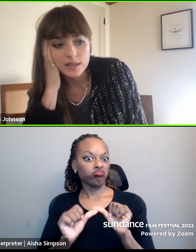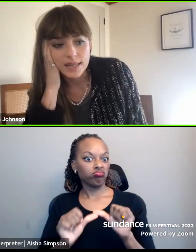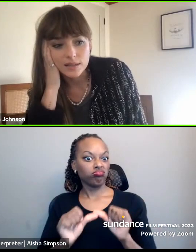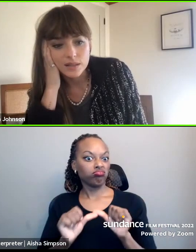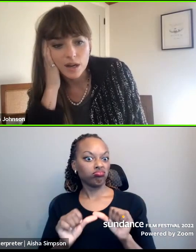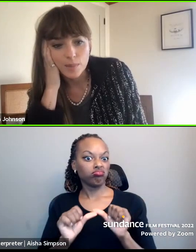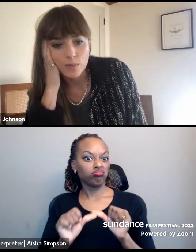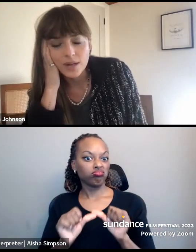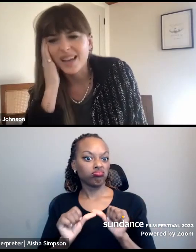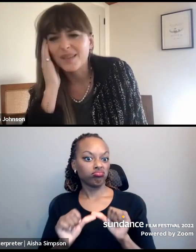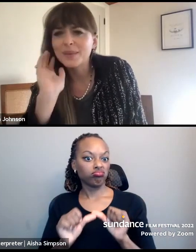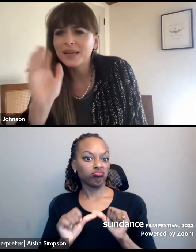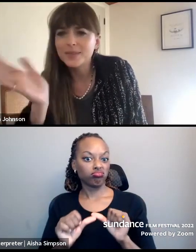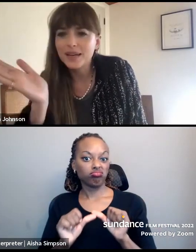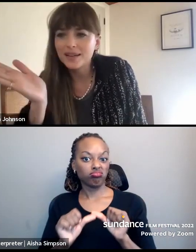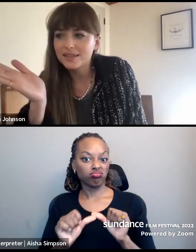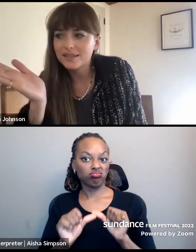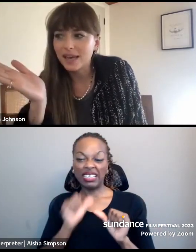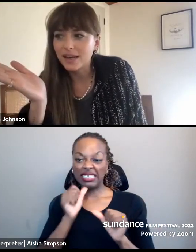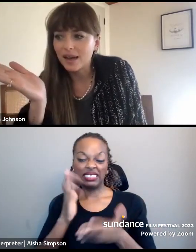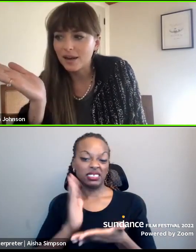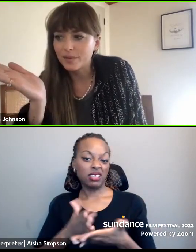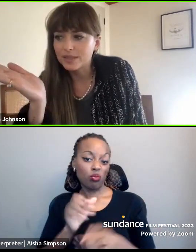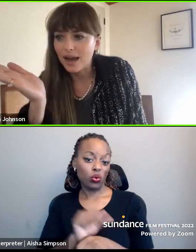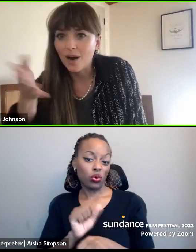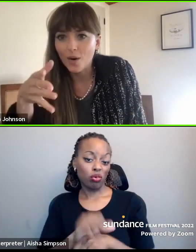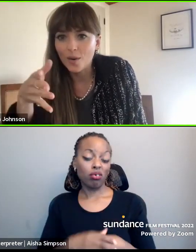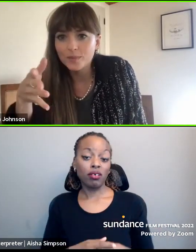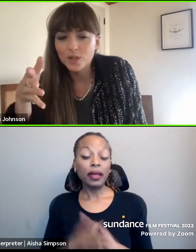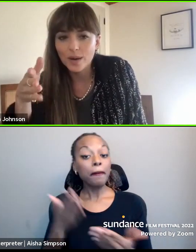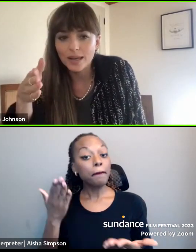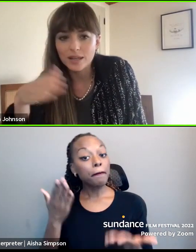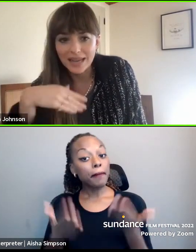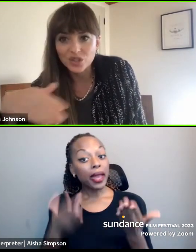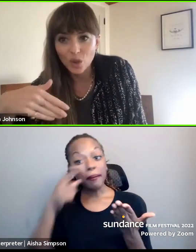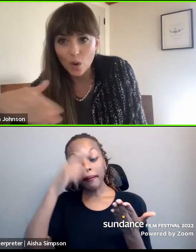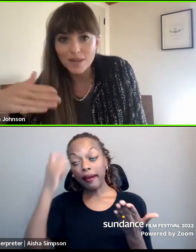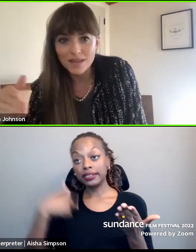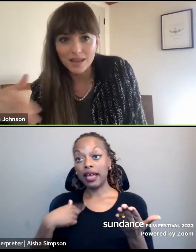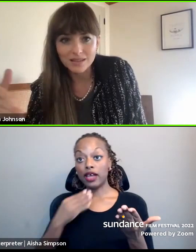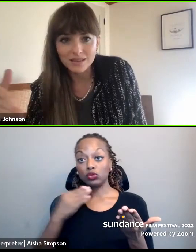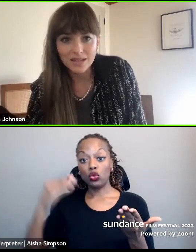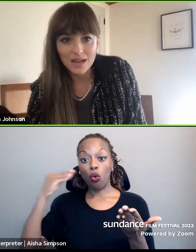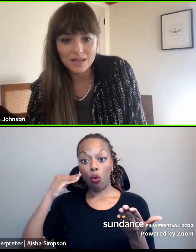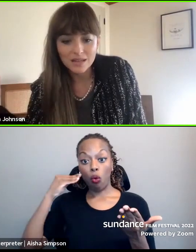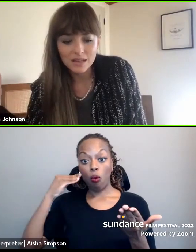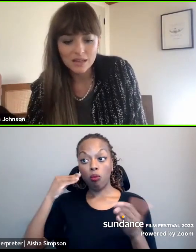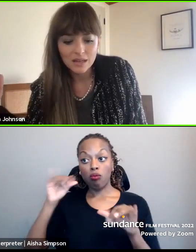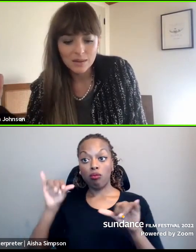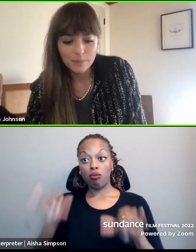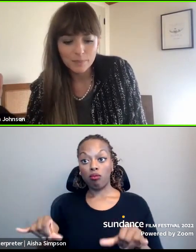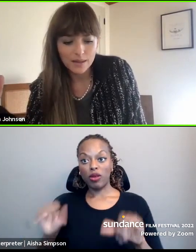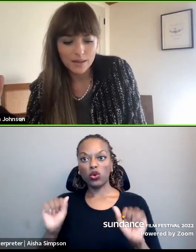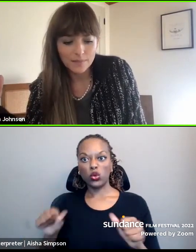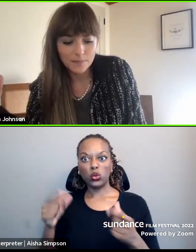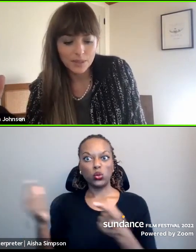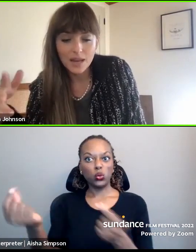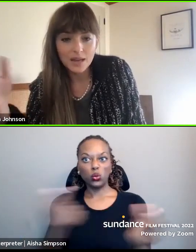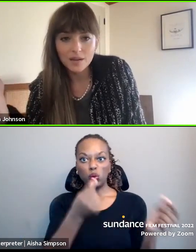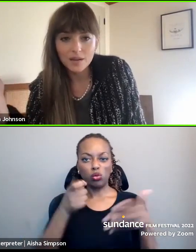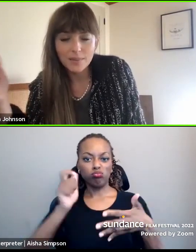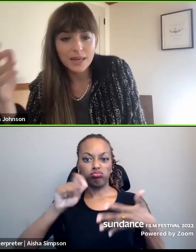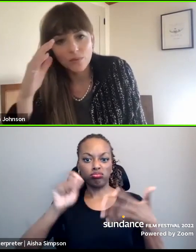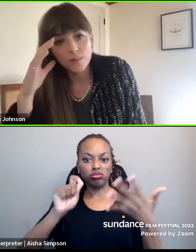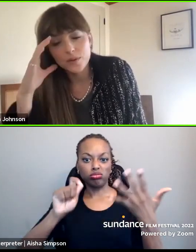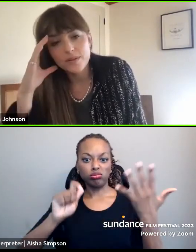and didn't stop working. And maybe it's because then I was at home, so I could get so many things done. But